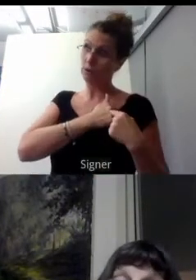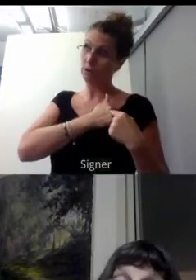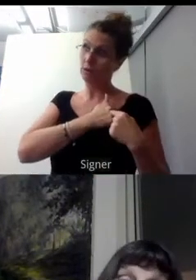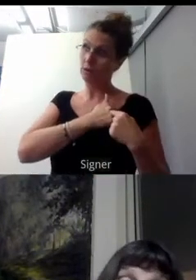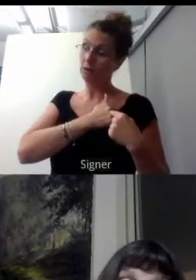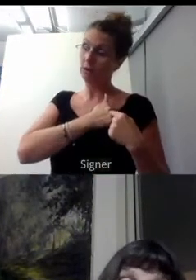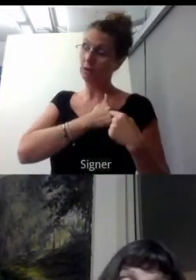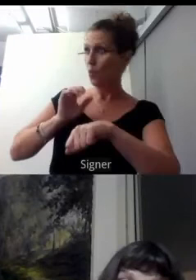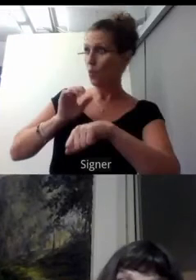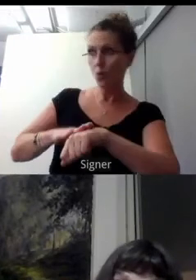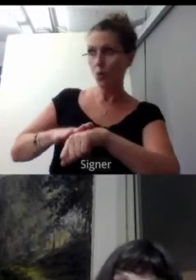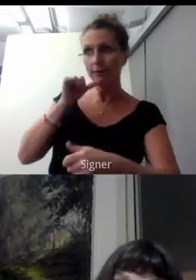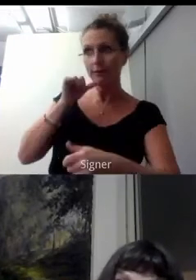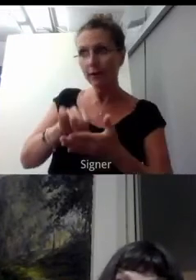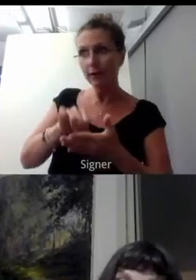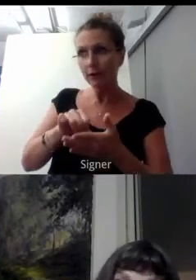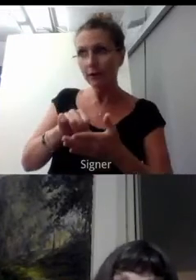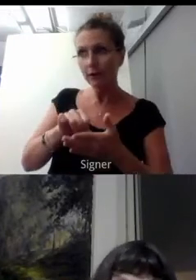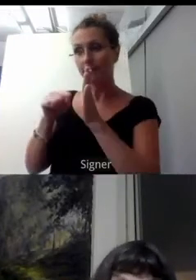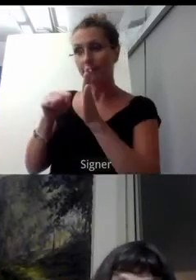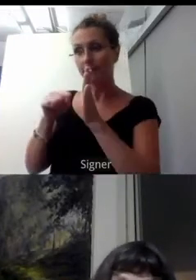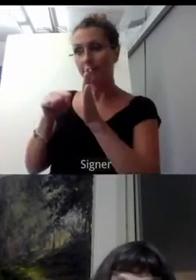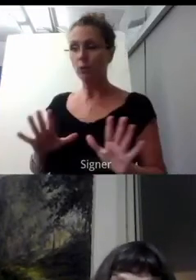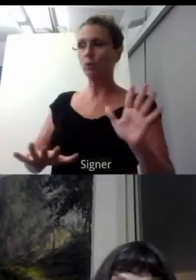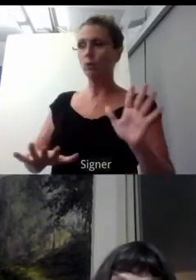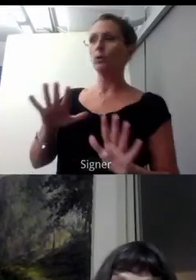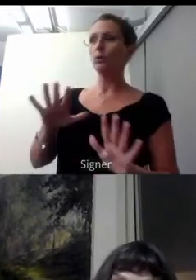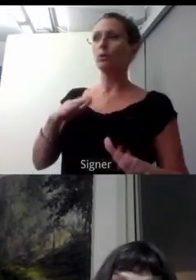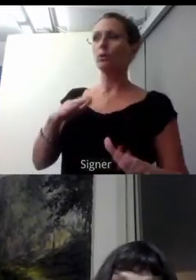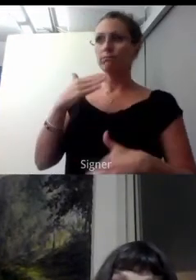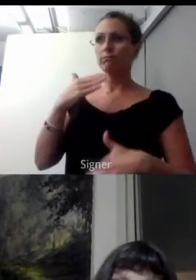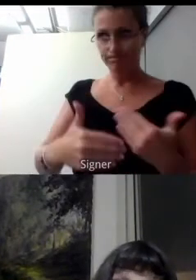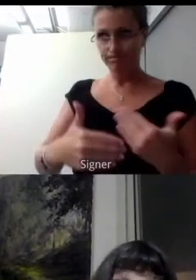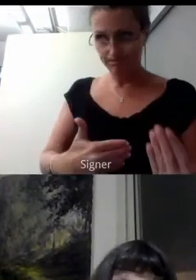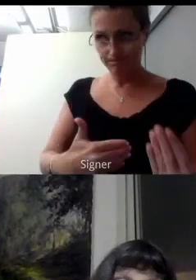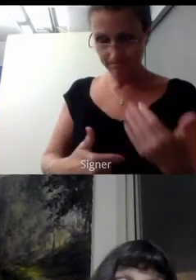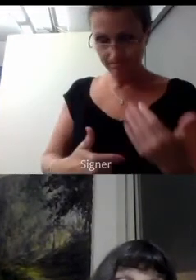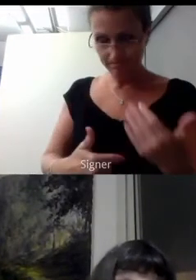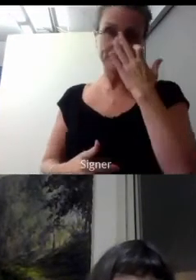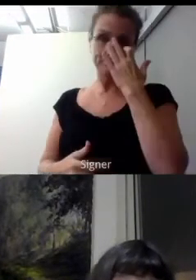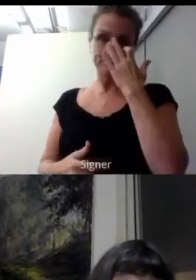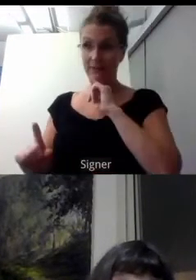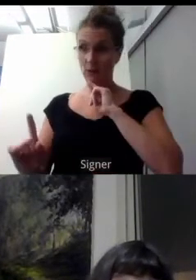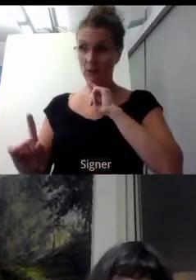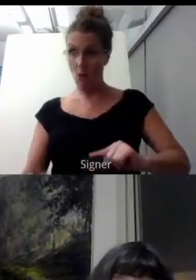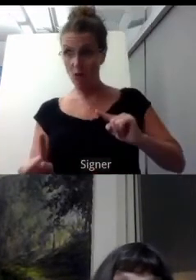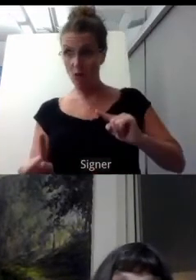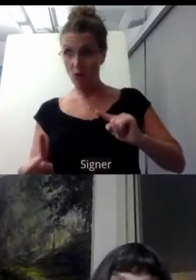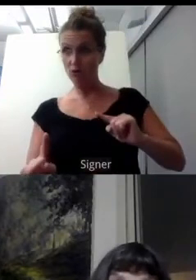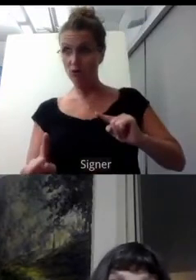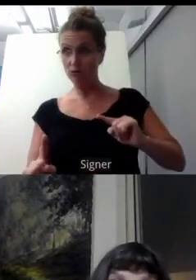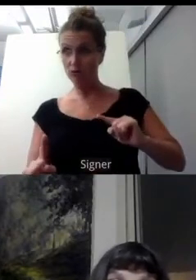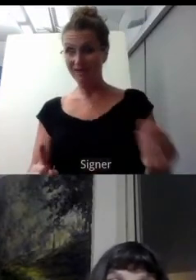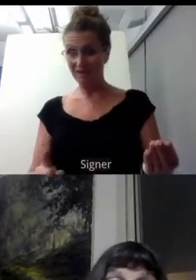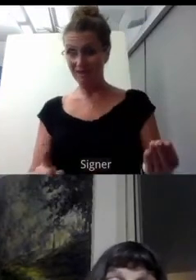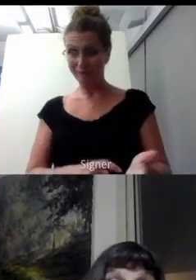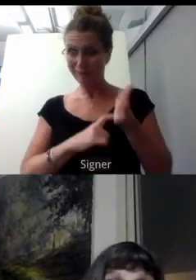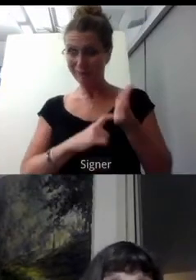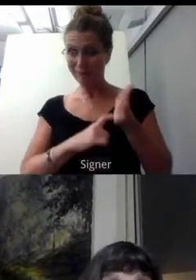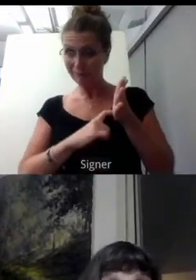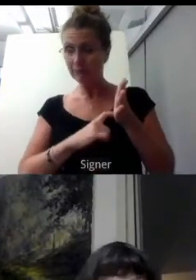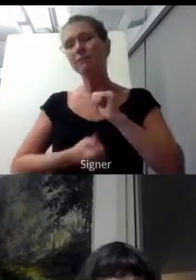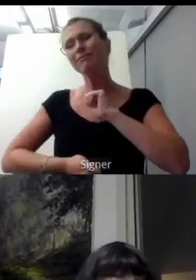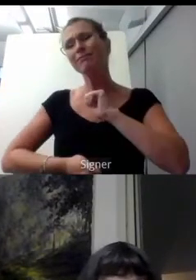orders issued by them. In the vast majority of places where enforcement is carried